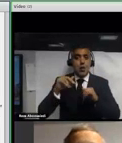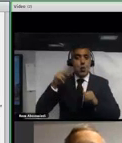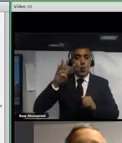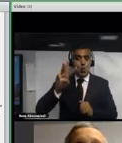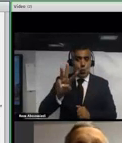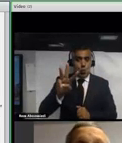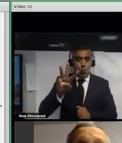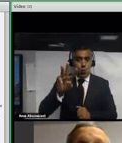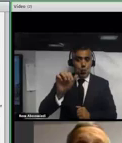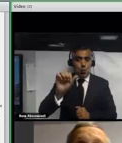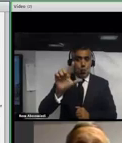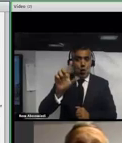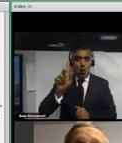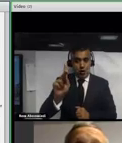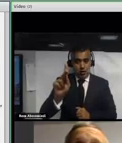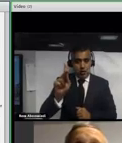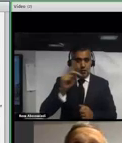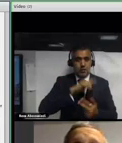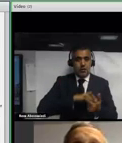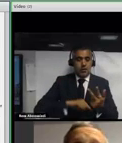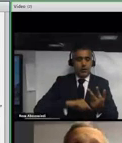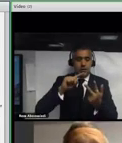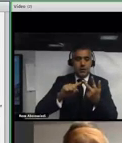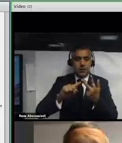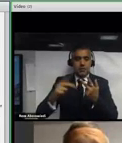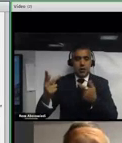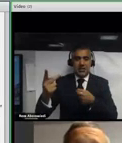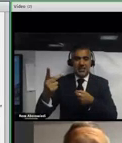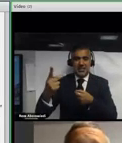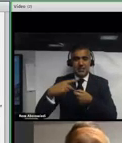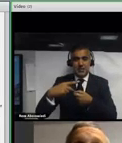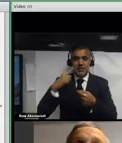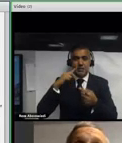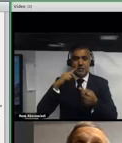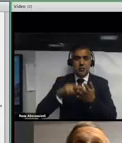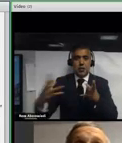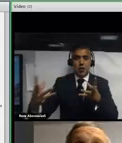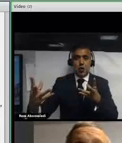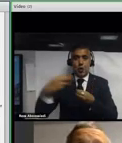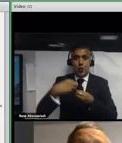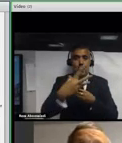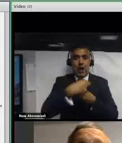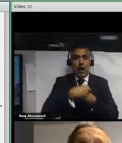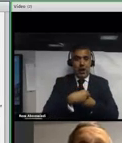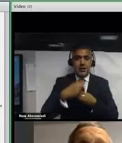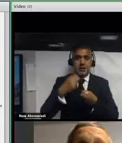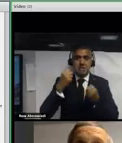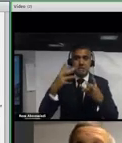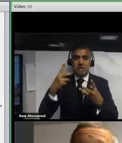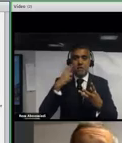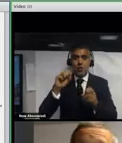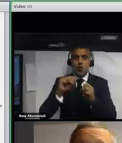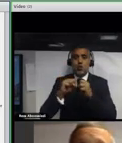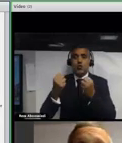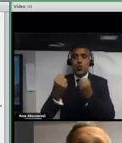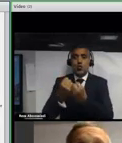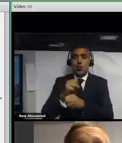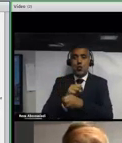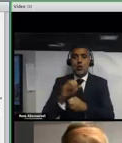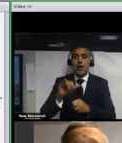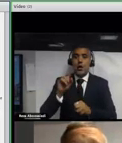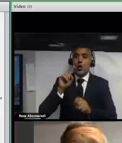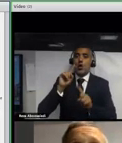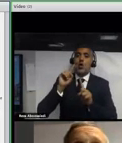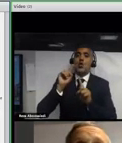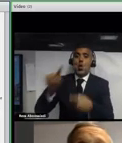walking. And participation then is when we combine a whole bunch of activities to take on social roles, like going to school, having